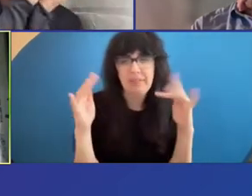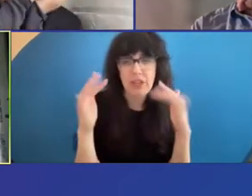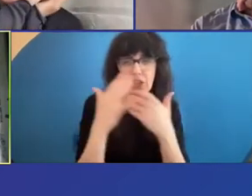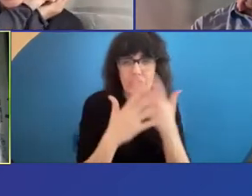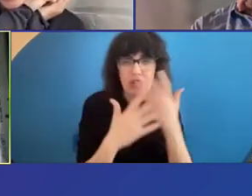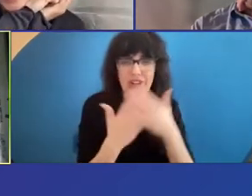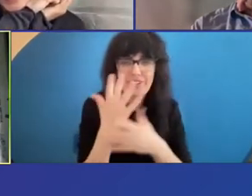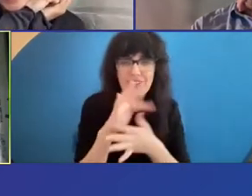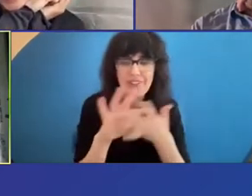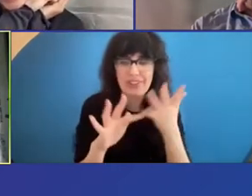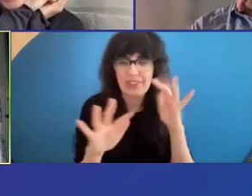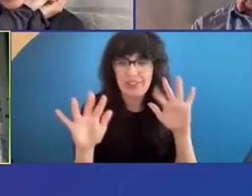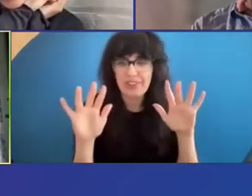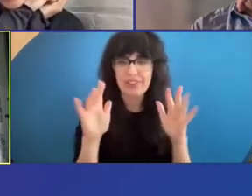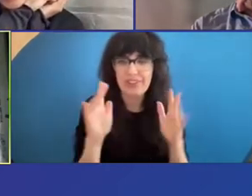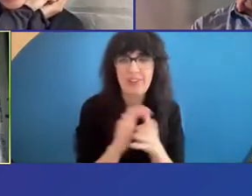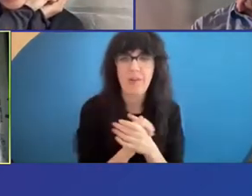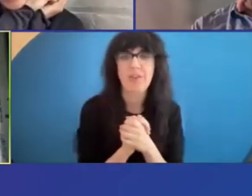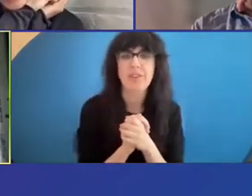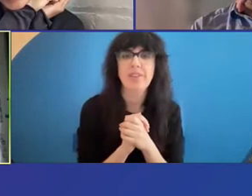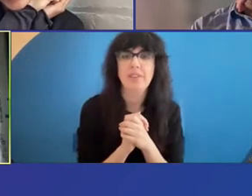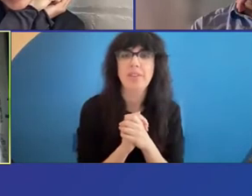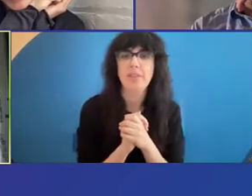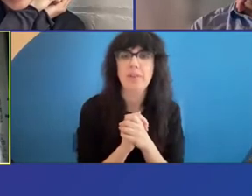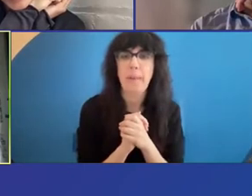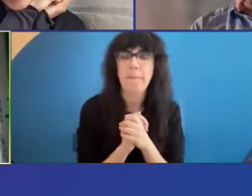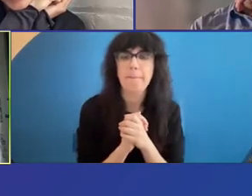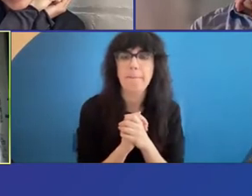And there's something about,